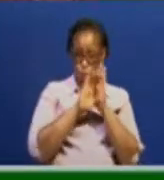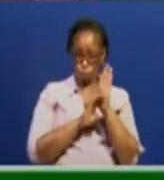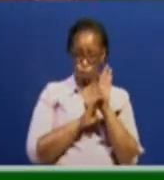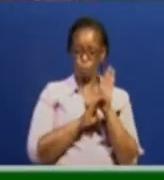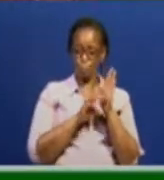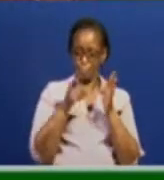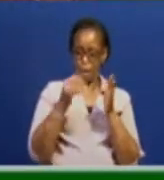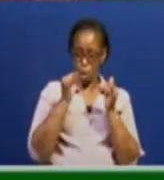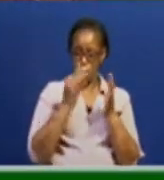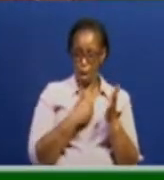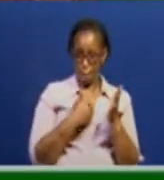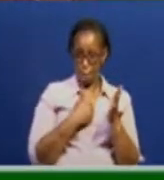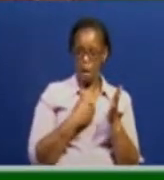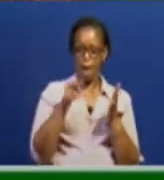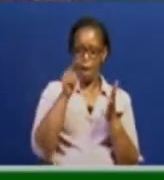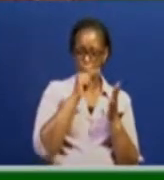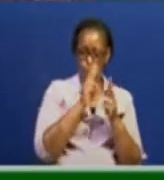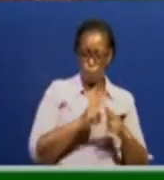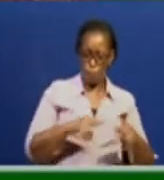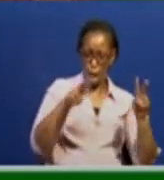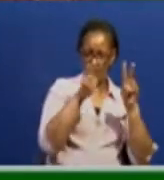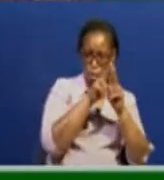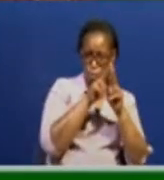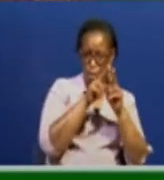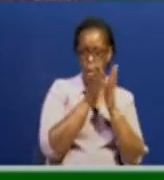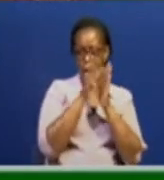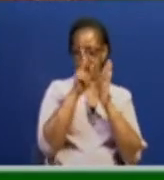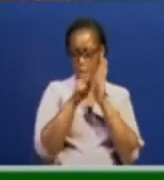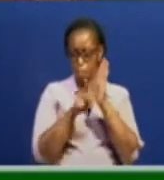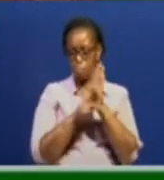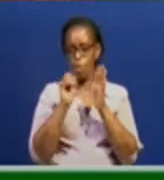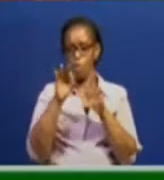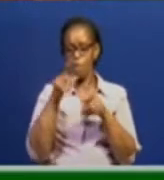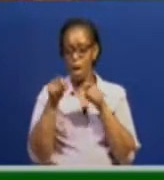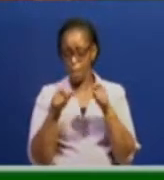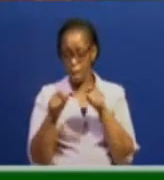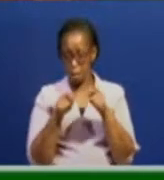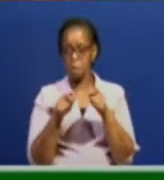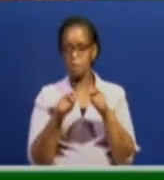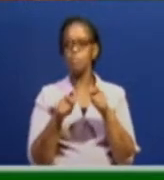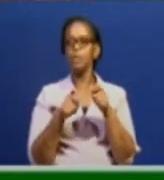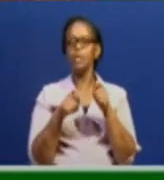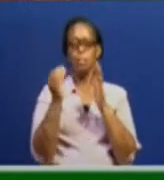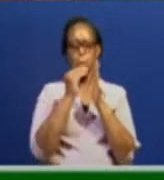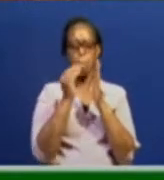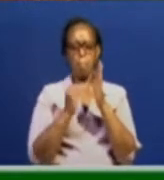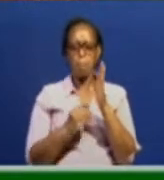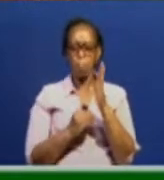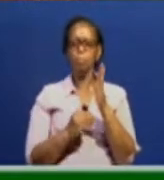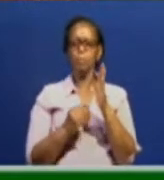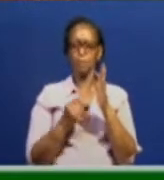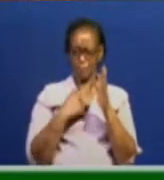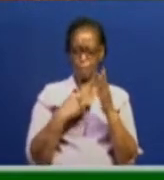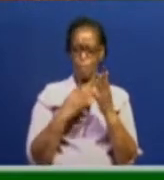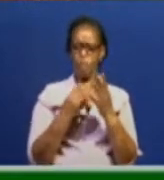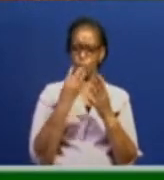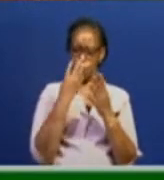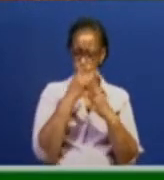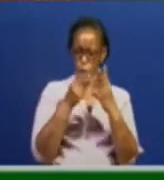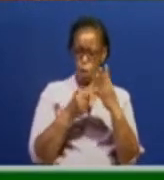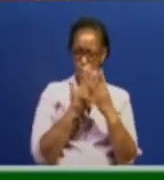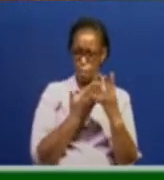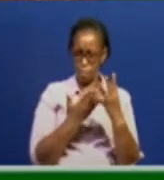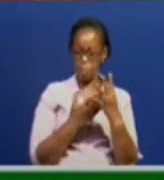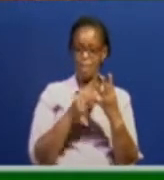organization. National values and principles of governance set out core directive precepts whose